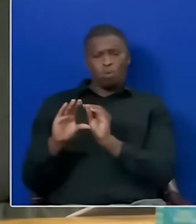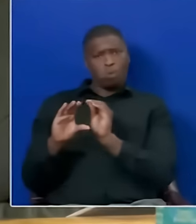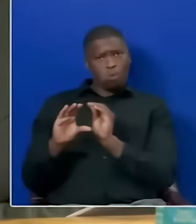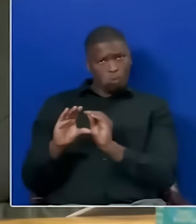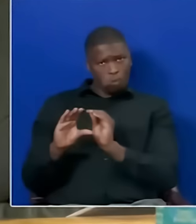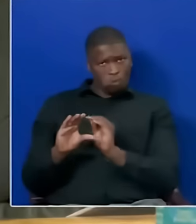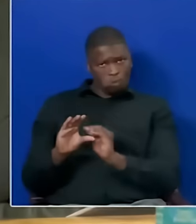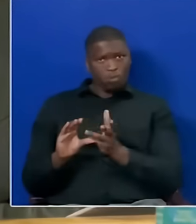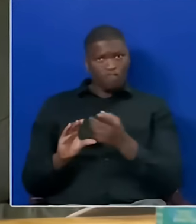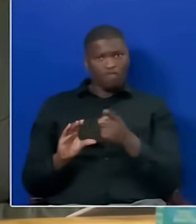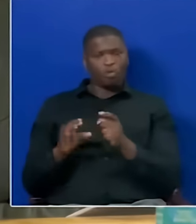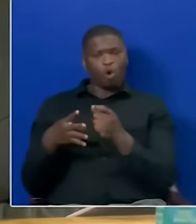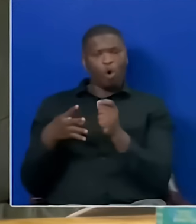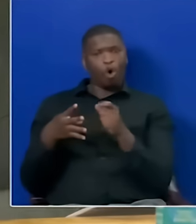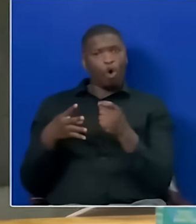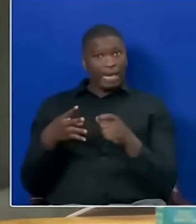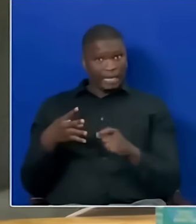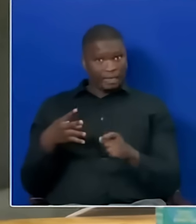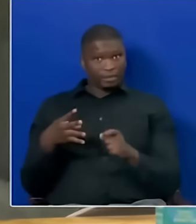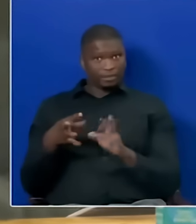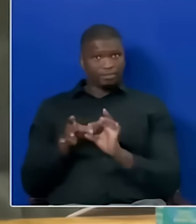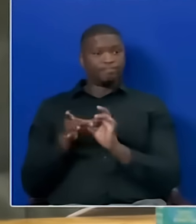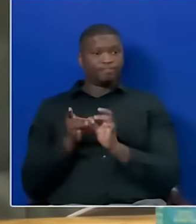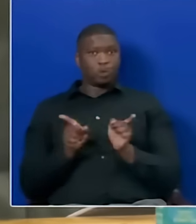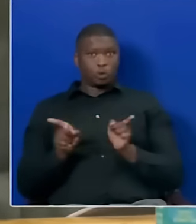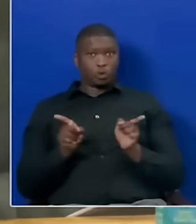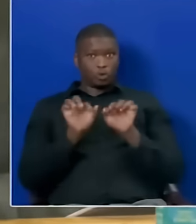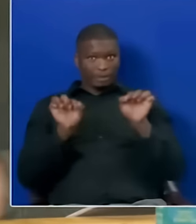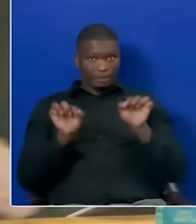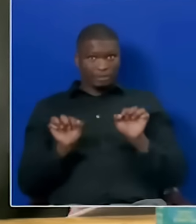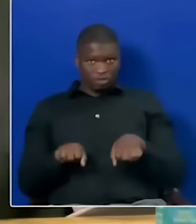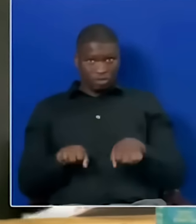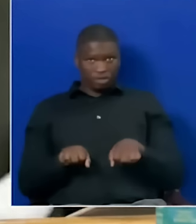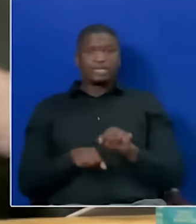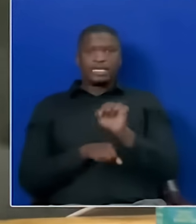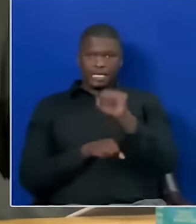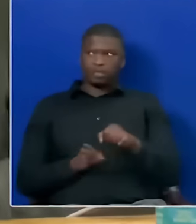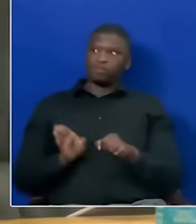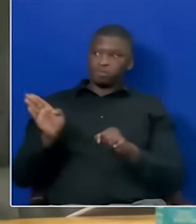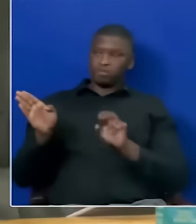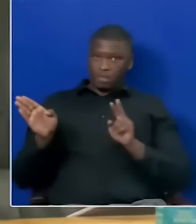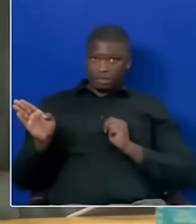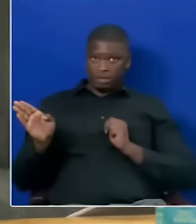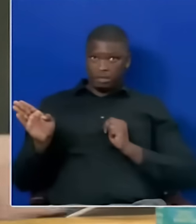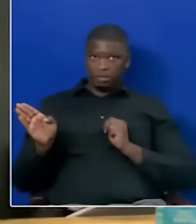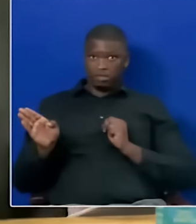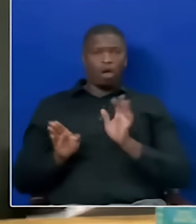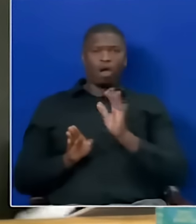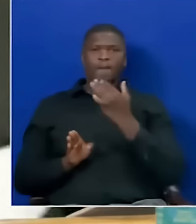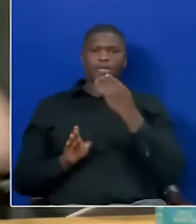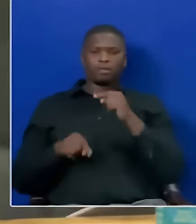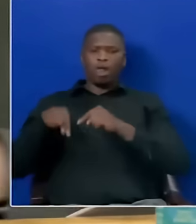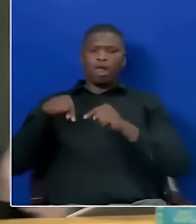and FSL system for these two files. In KZN, yes, Commissioner. No, because if you go back to 41,